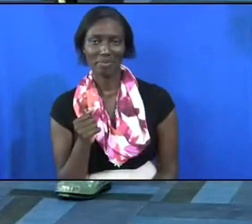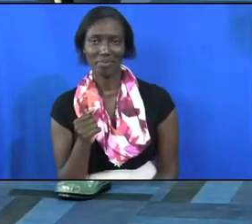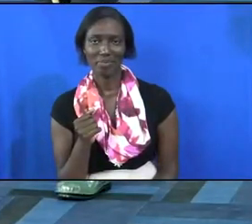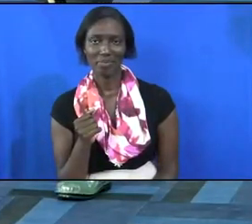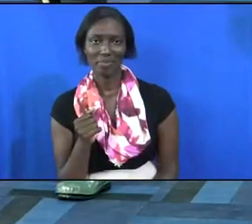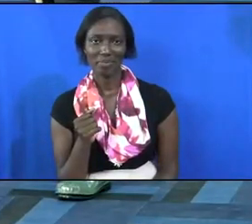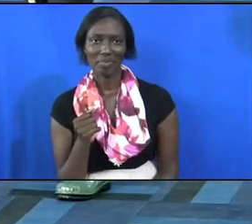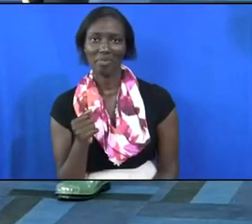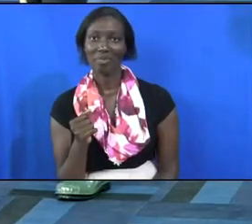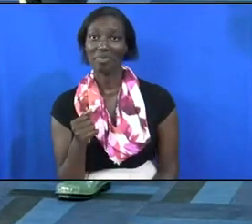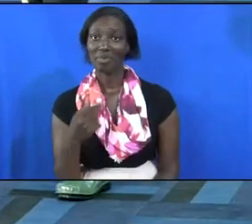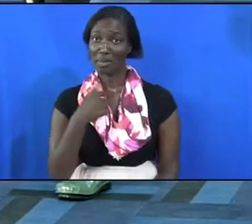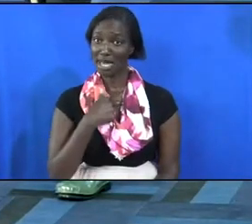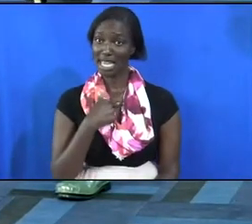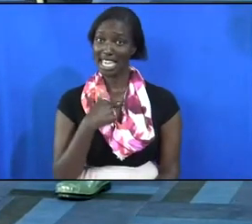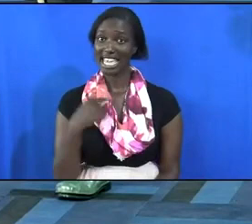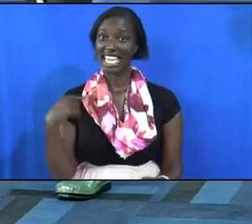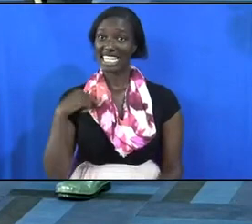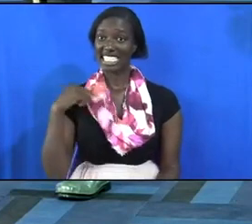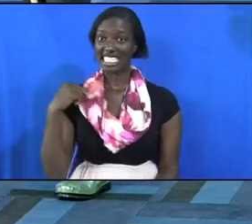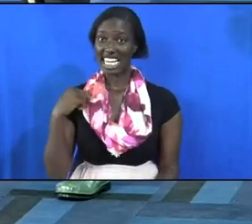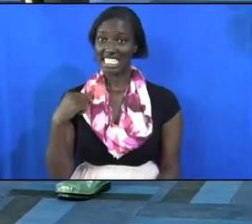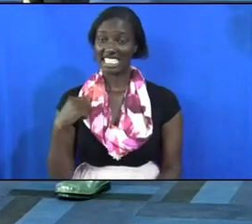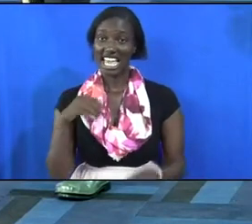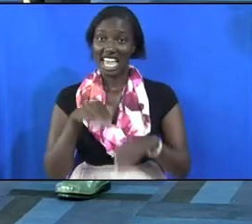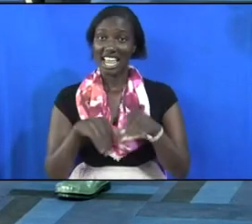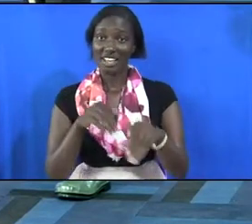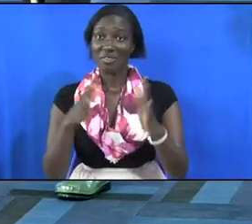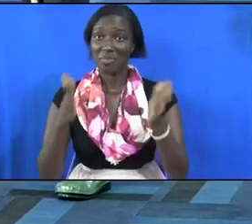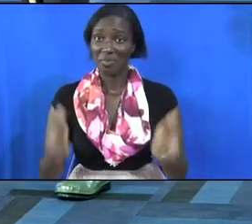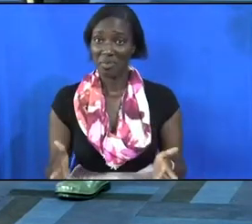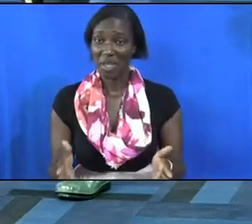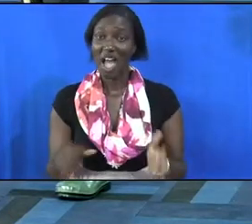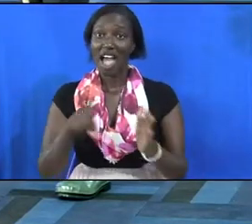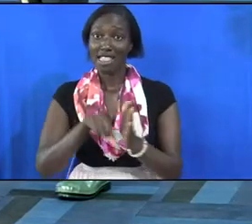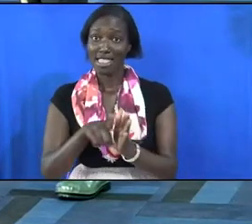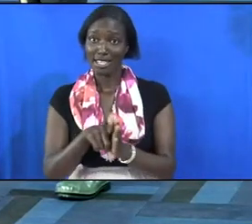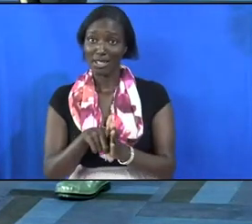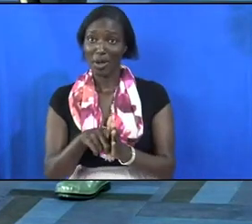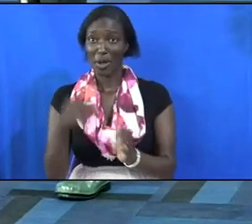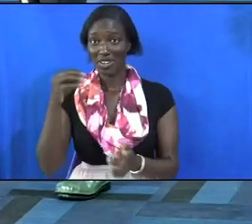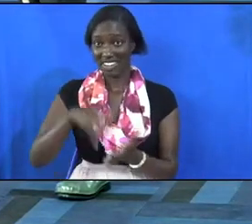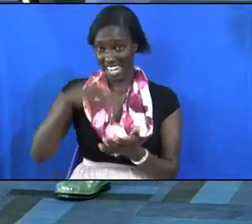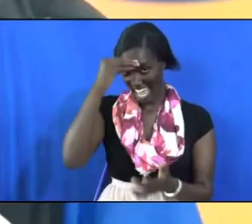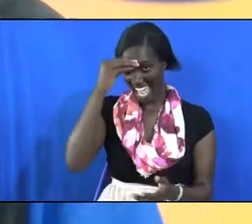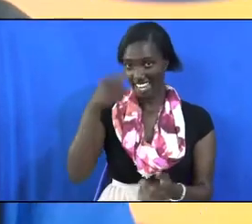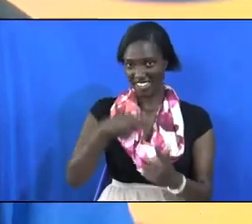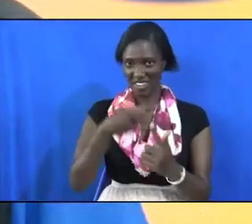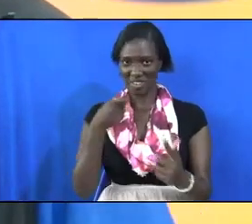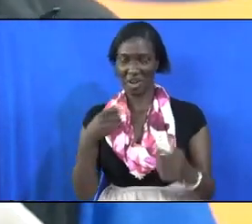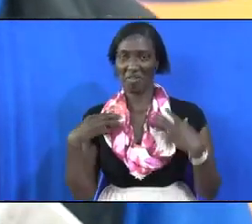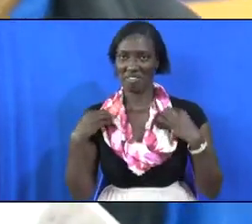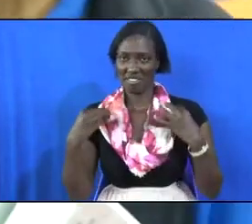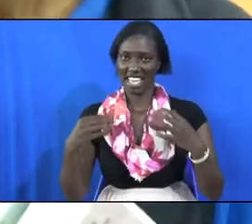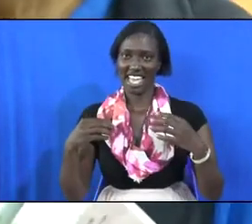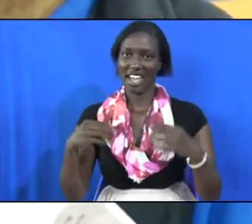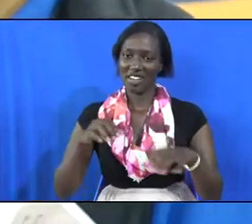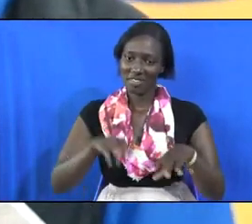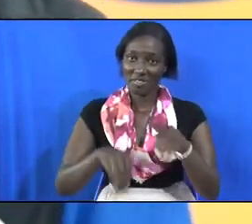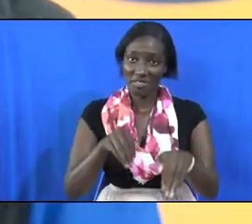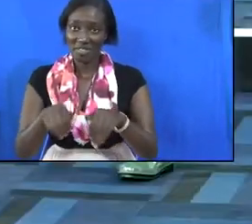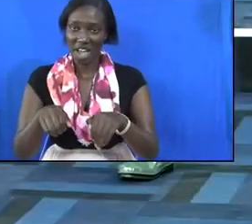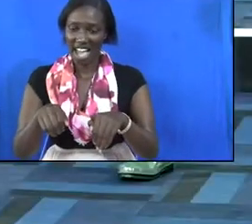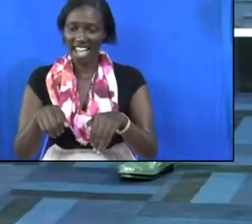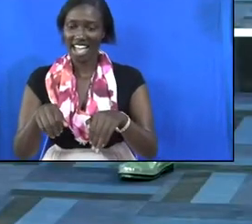Check. I'm dressed like a farmer because we have a lesson to learn from the farm. Wow. Sam, why